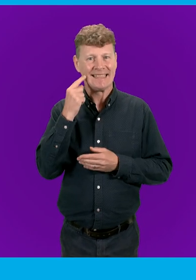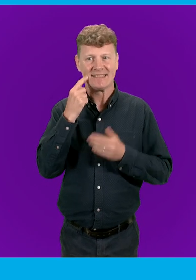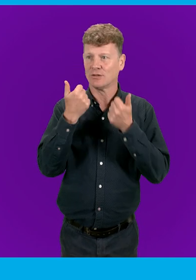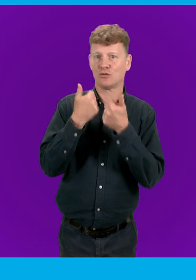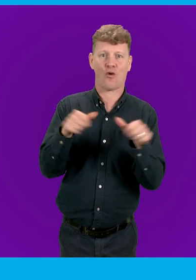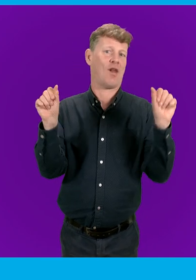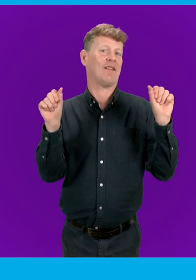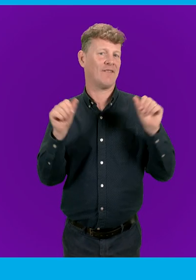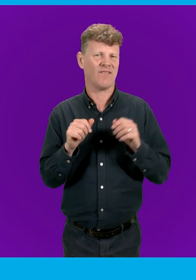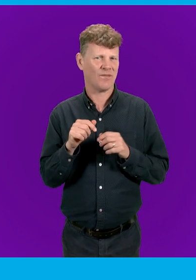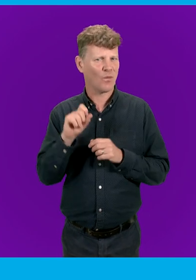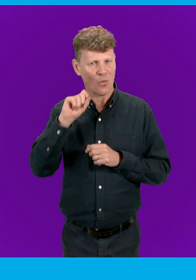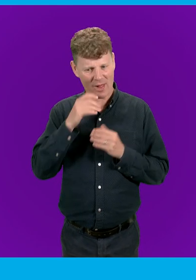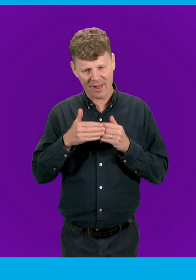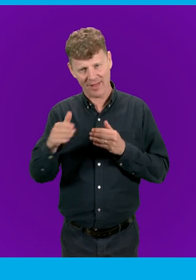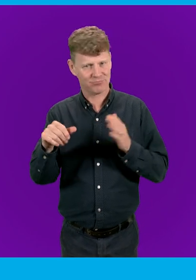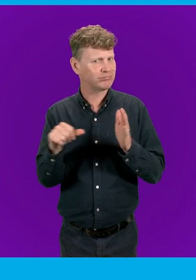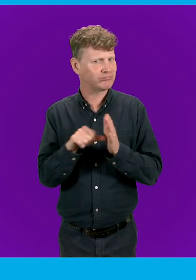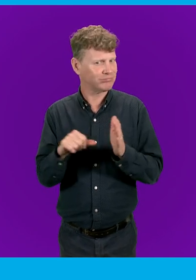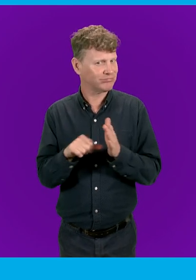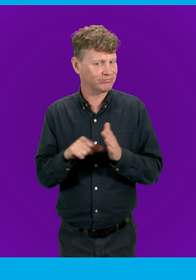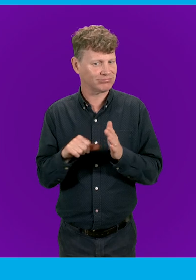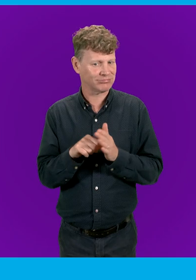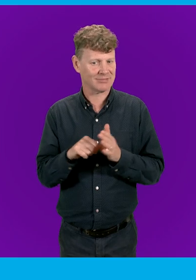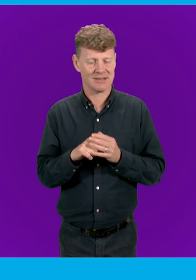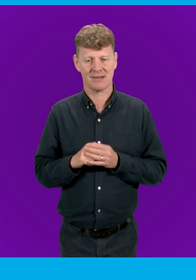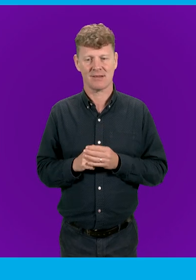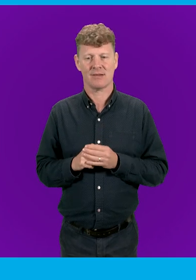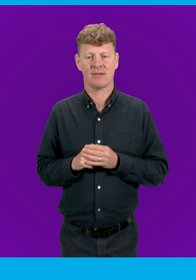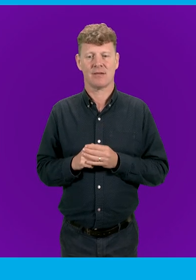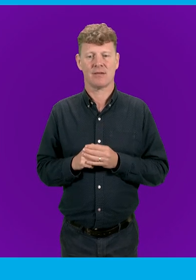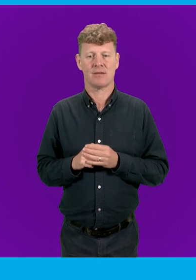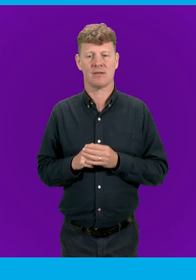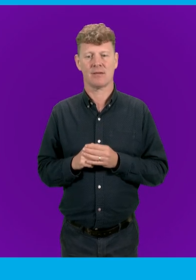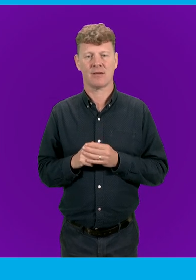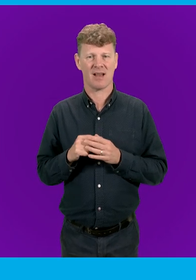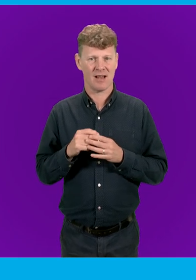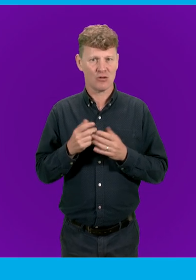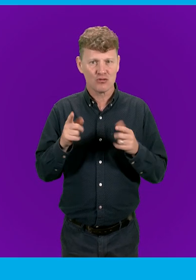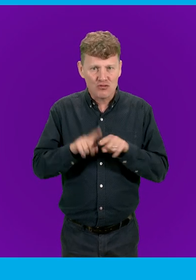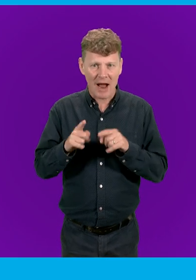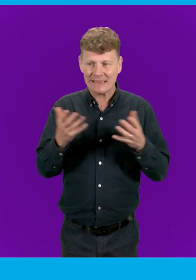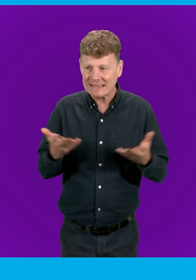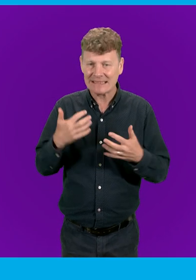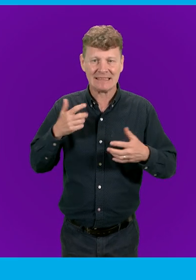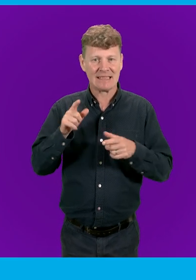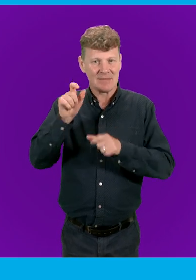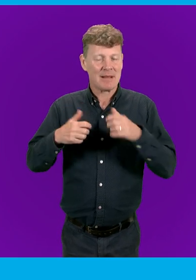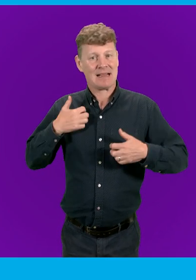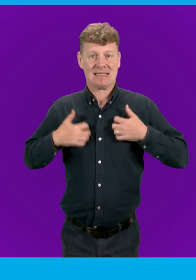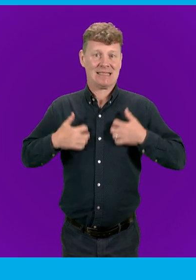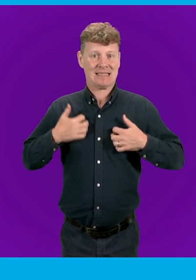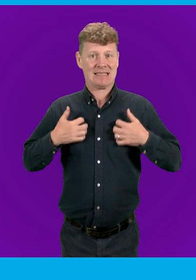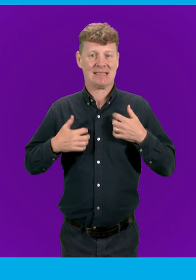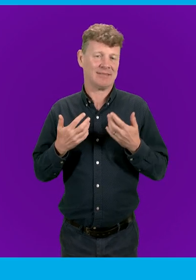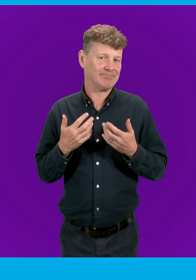and it is going to be difficult, obviously, having, like, getting people enthusiastic about it and actually wanting to speak about it is